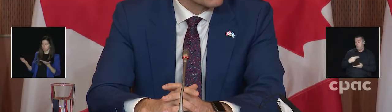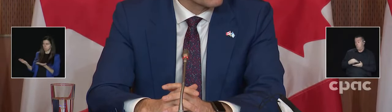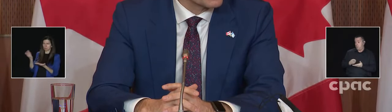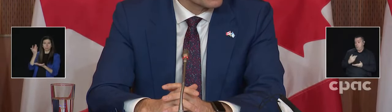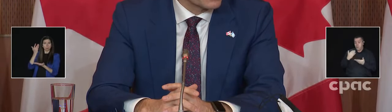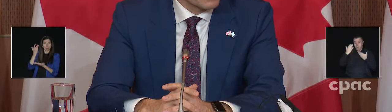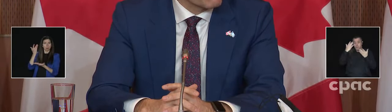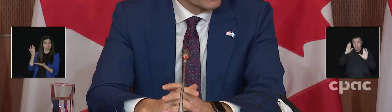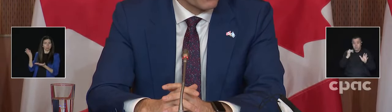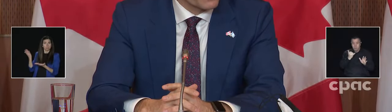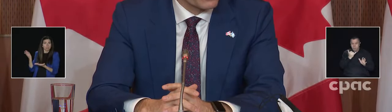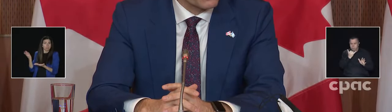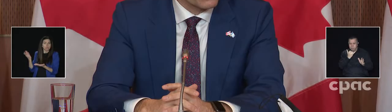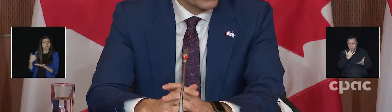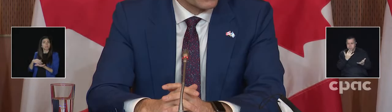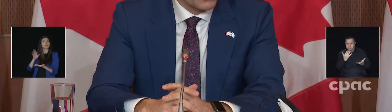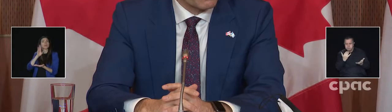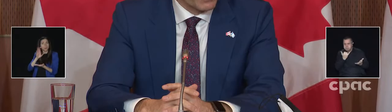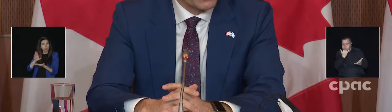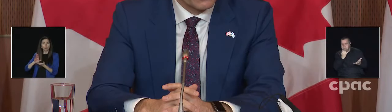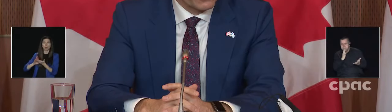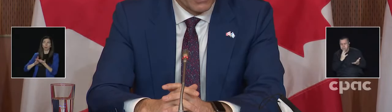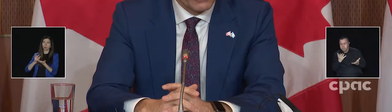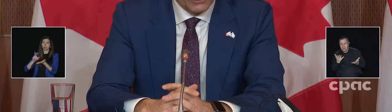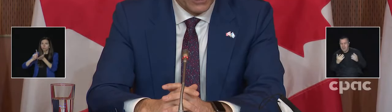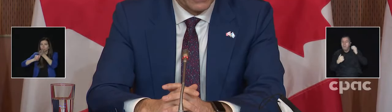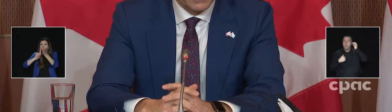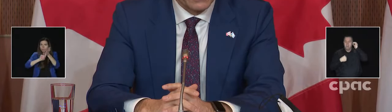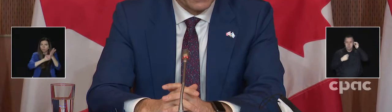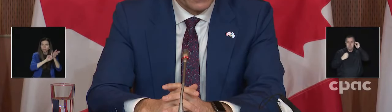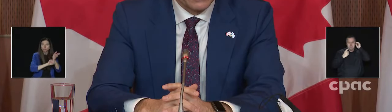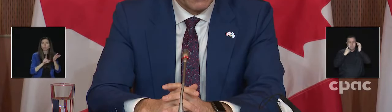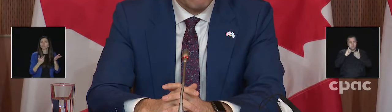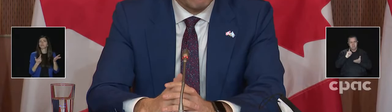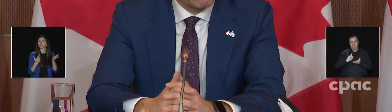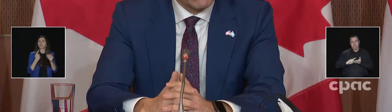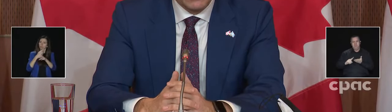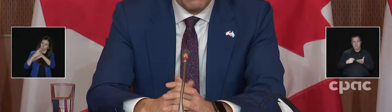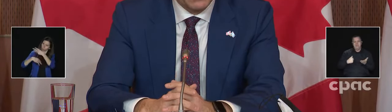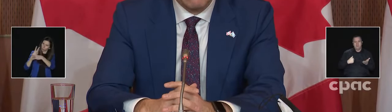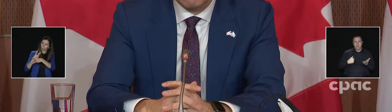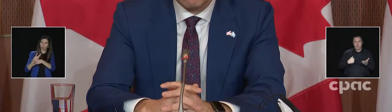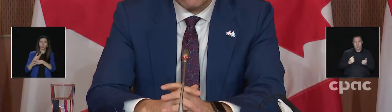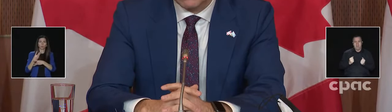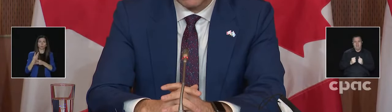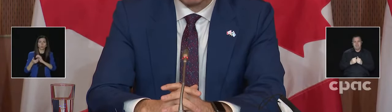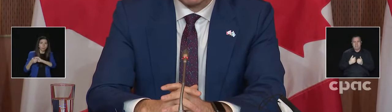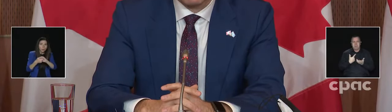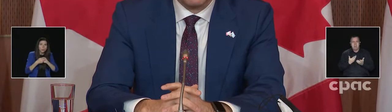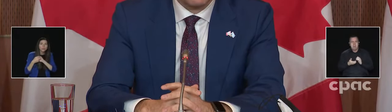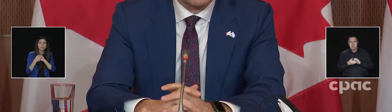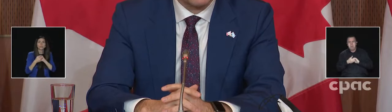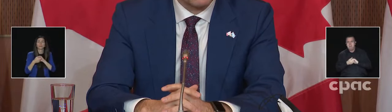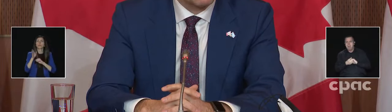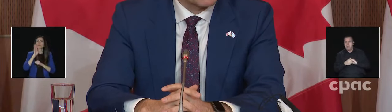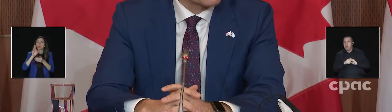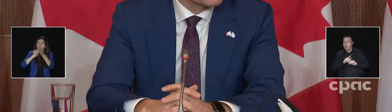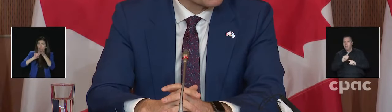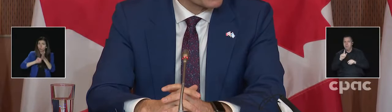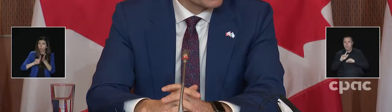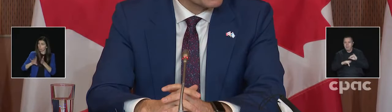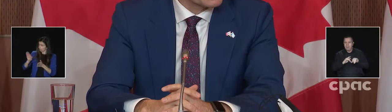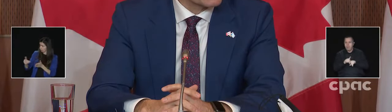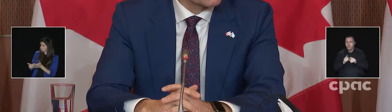check with officials and our partners around the world. I think this is something, but not only new,